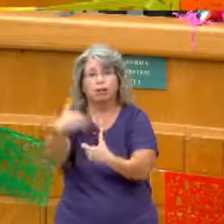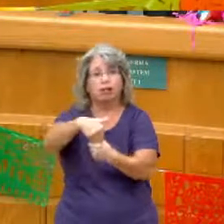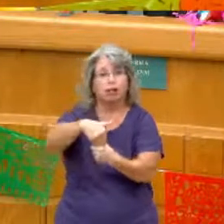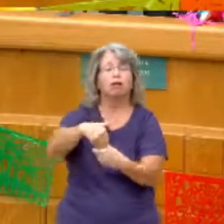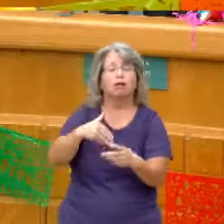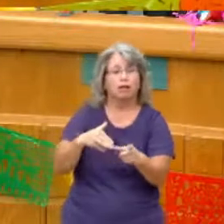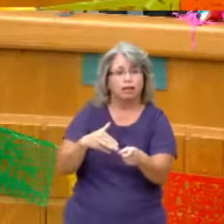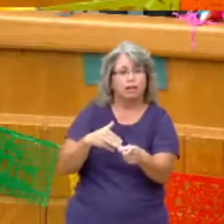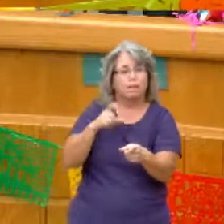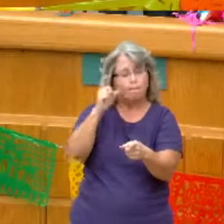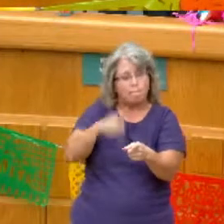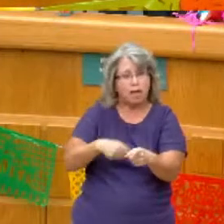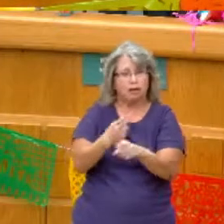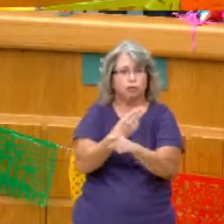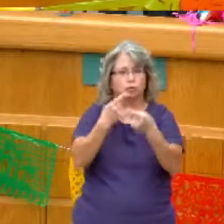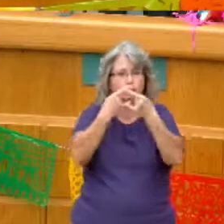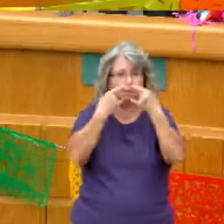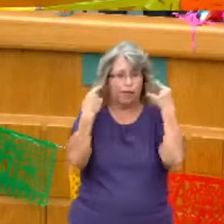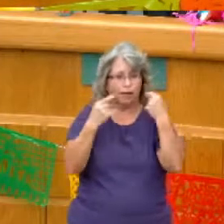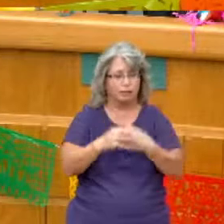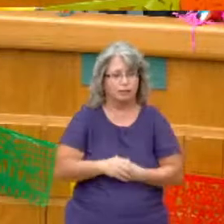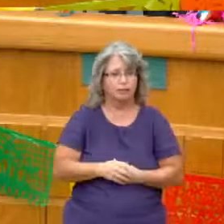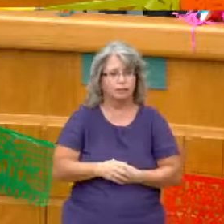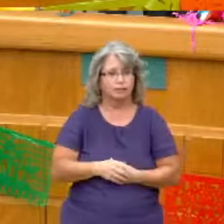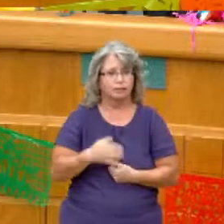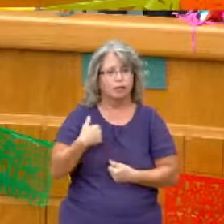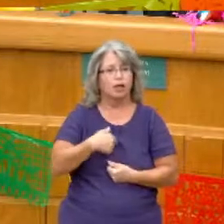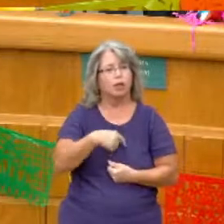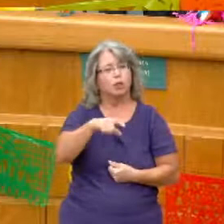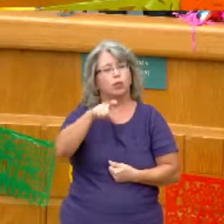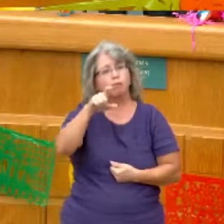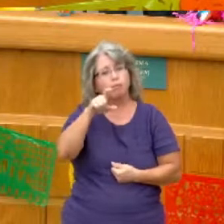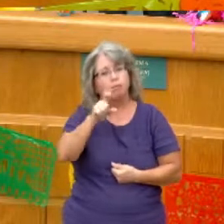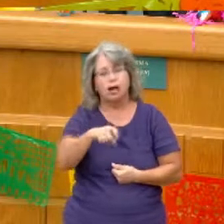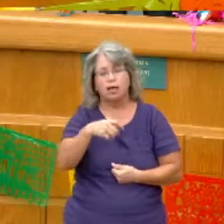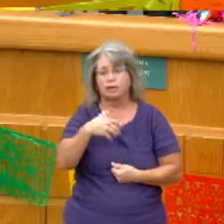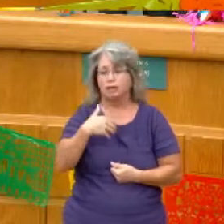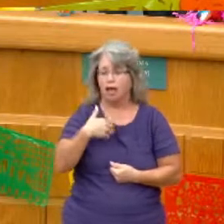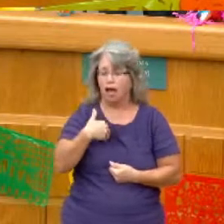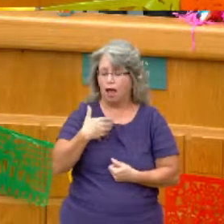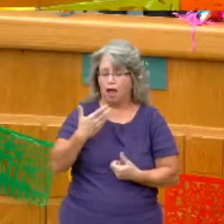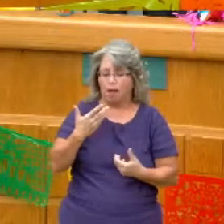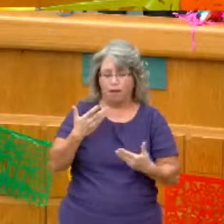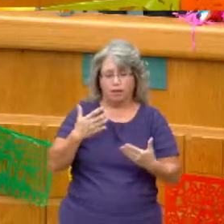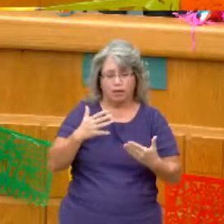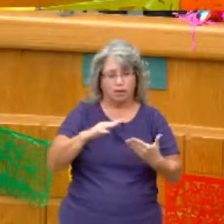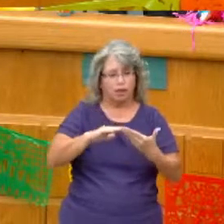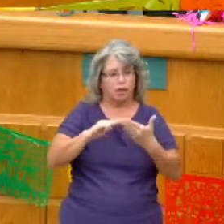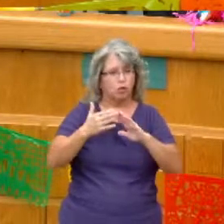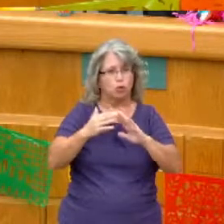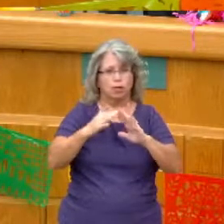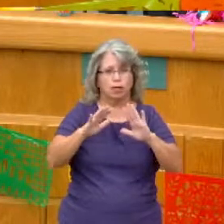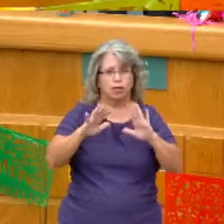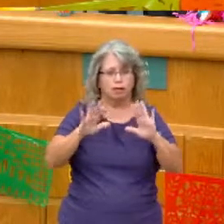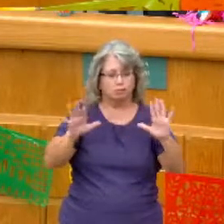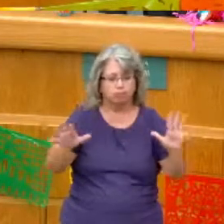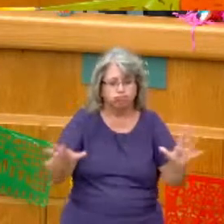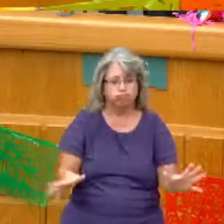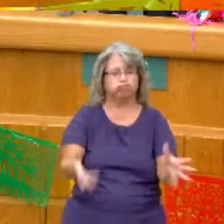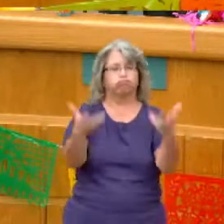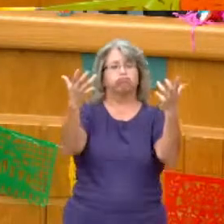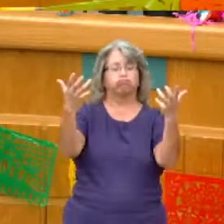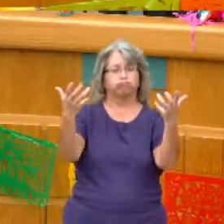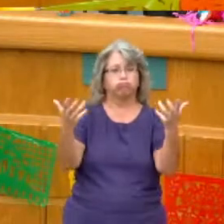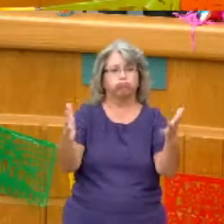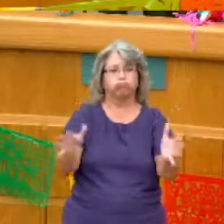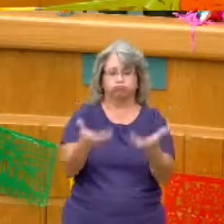There has got to be a groundswell of community spirit to understand, while it is an individual